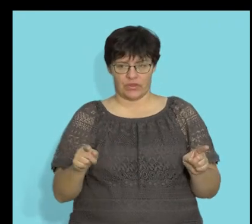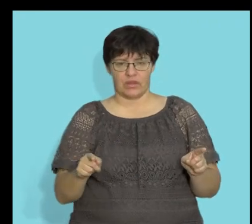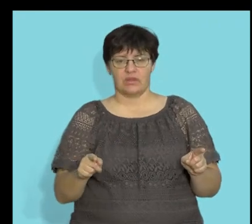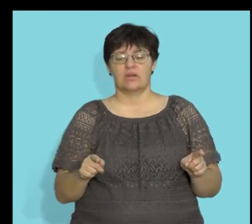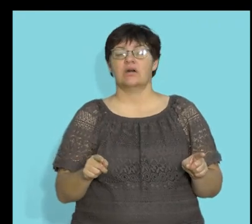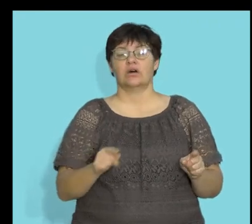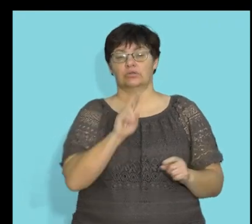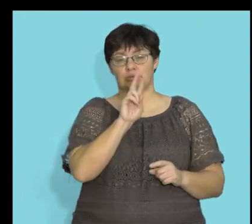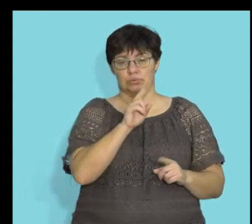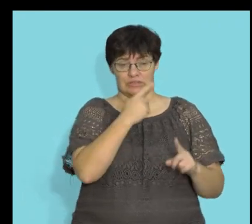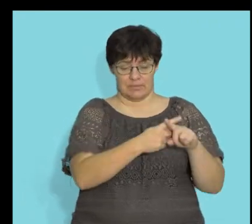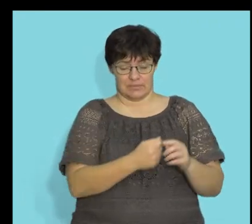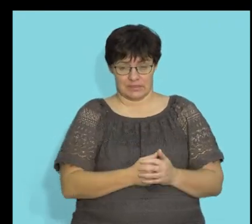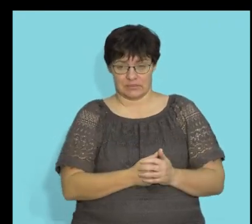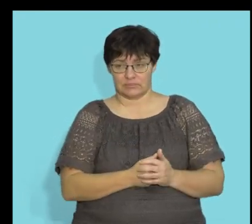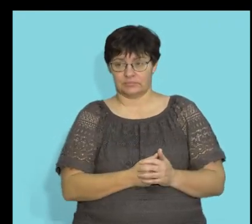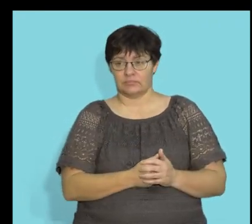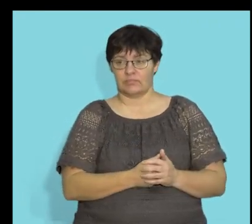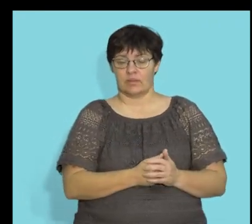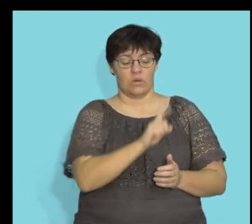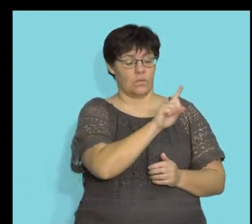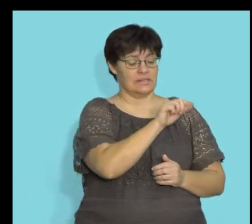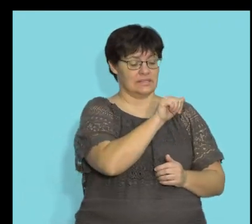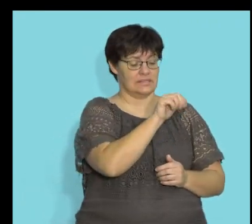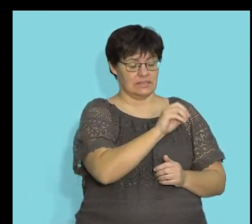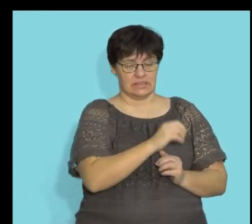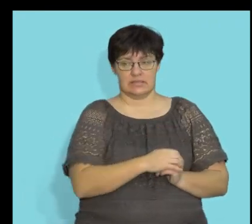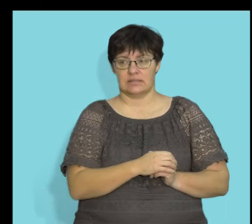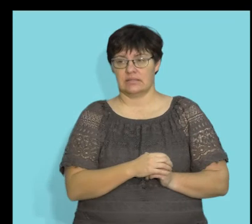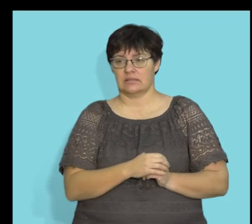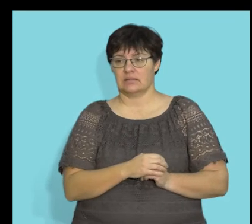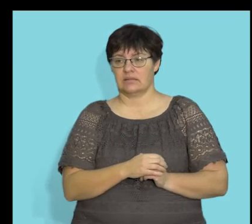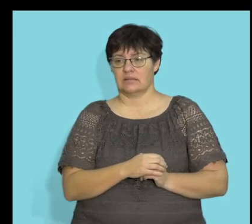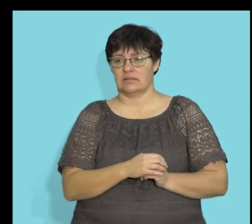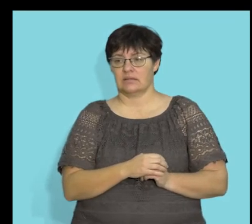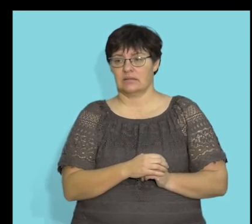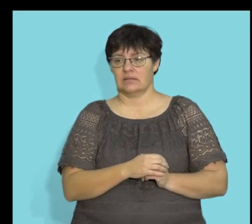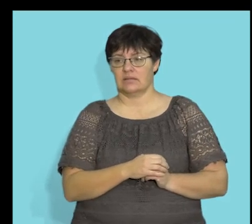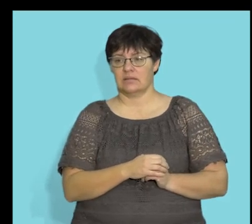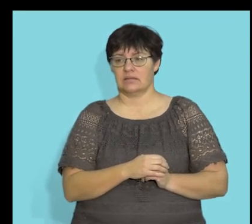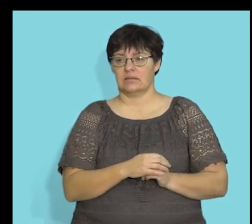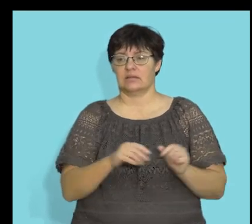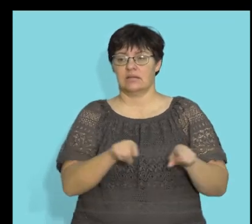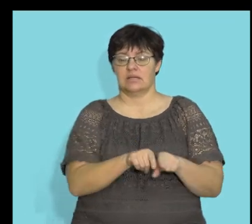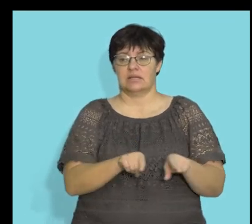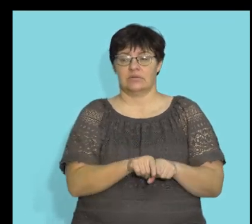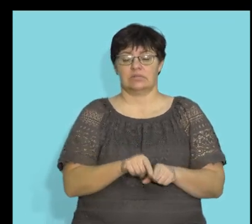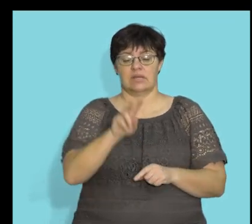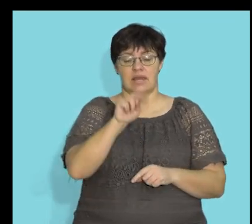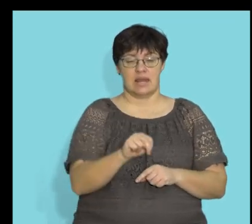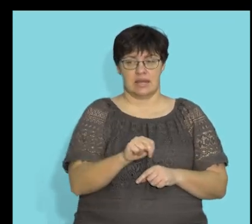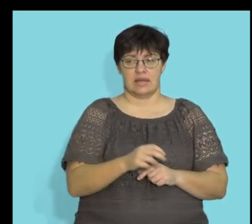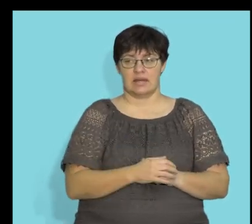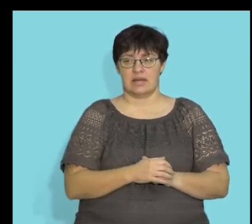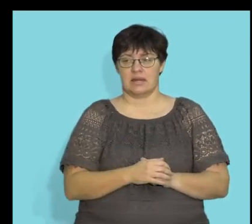or the equation by 2. So I'm going to have 160, sorry, my pen did a weird thing there, is equal